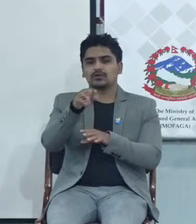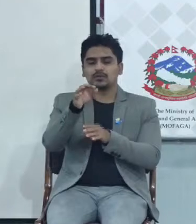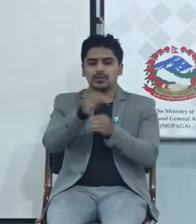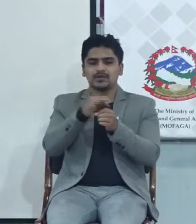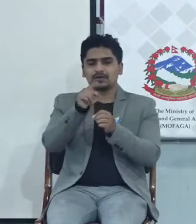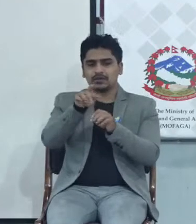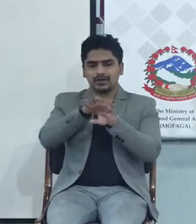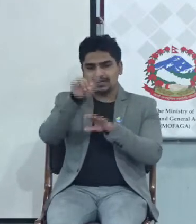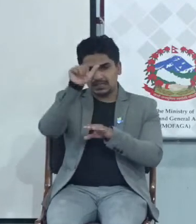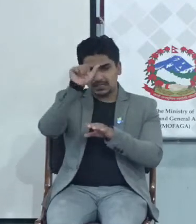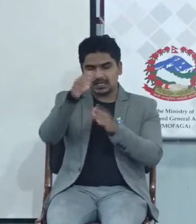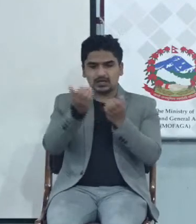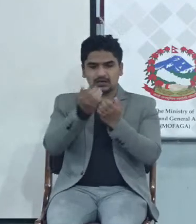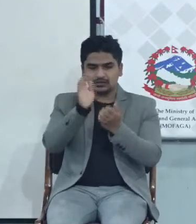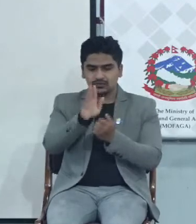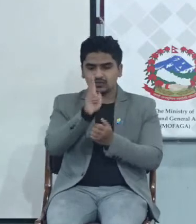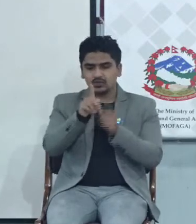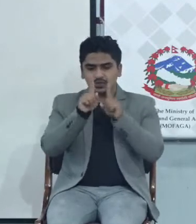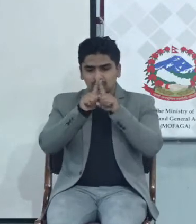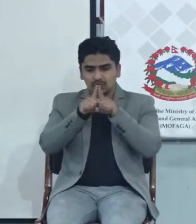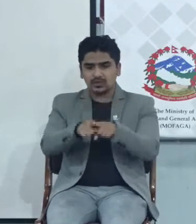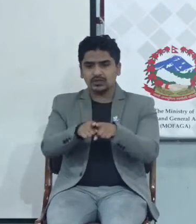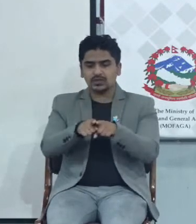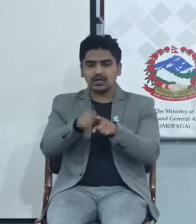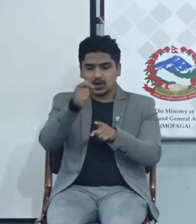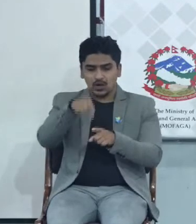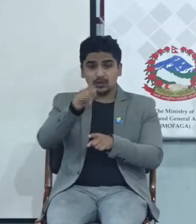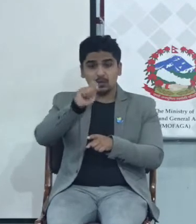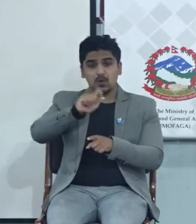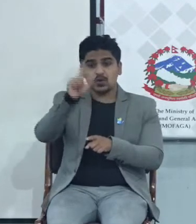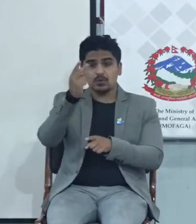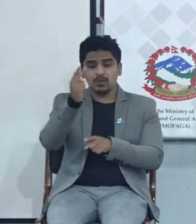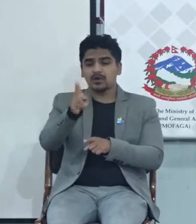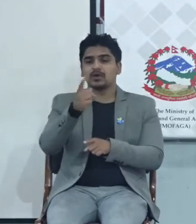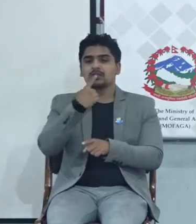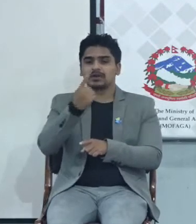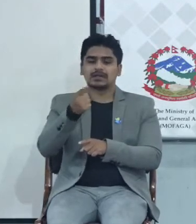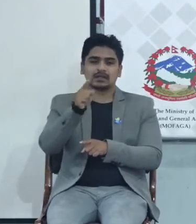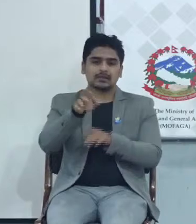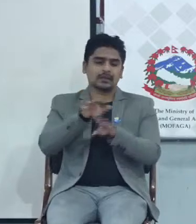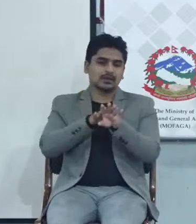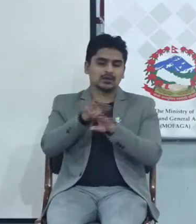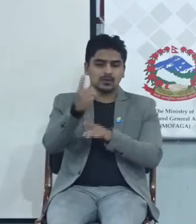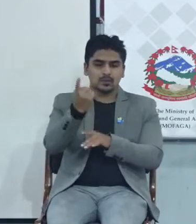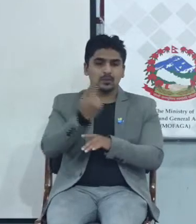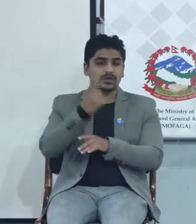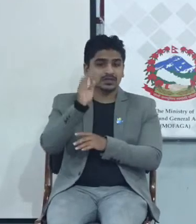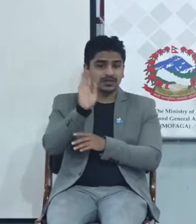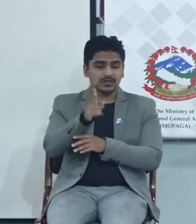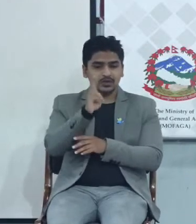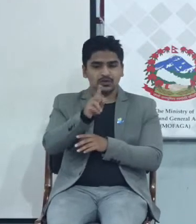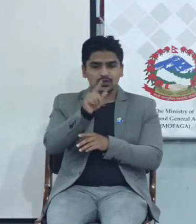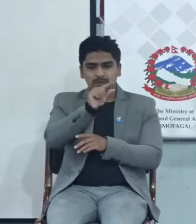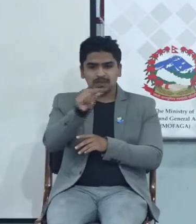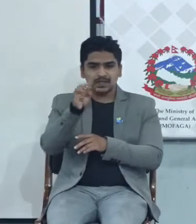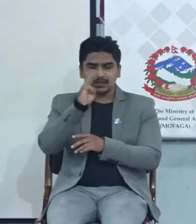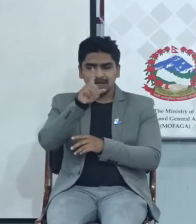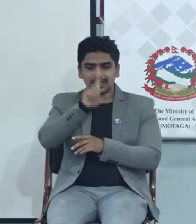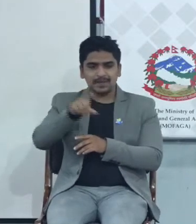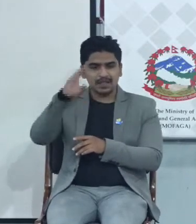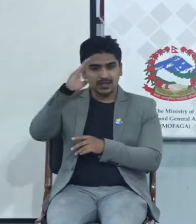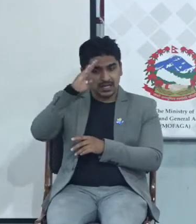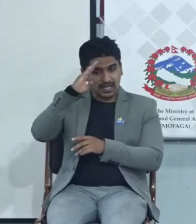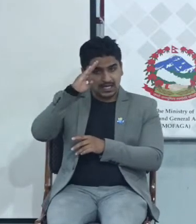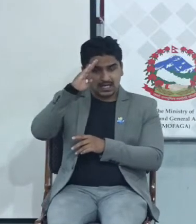very expensive, and in terms of that, Nepal government, ministry, and the telecom providers,